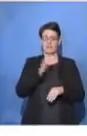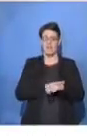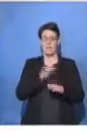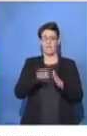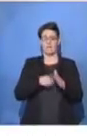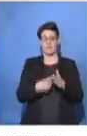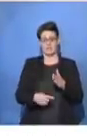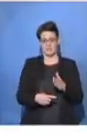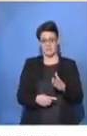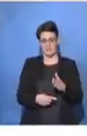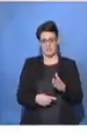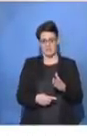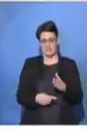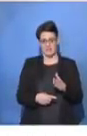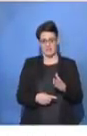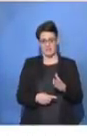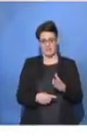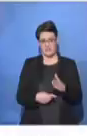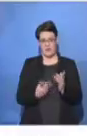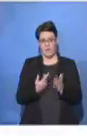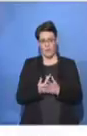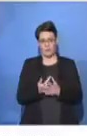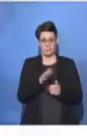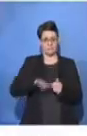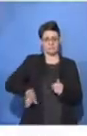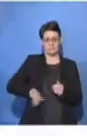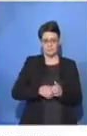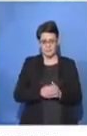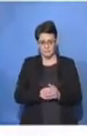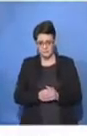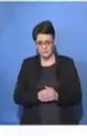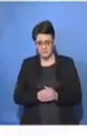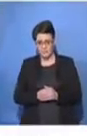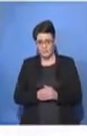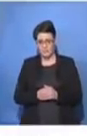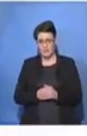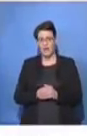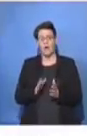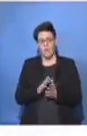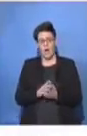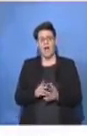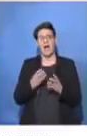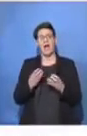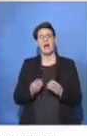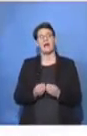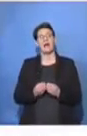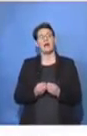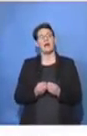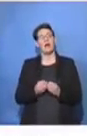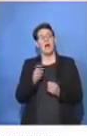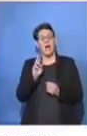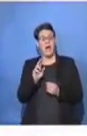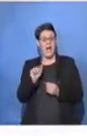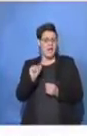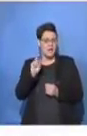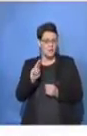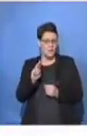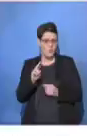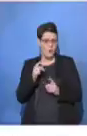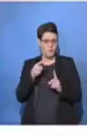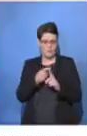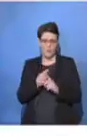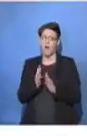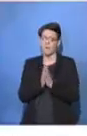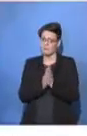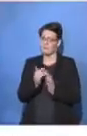voters and citizens were disenfranchised. Equally significant, the AU mission was